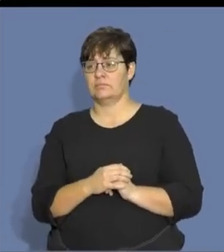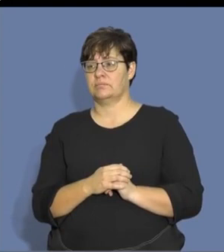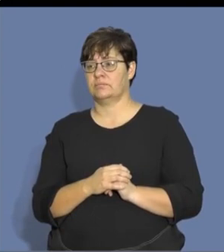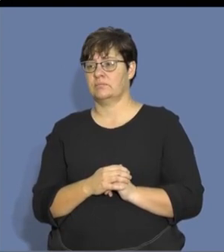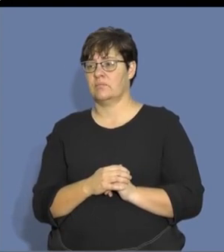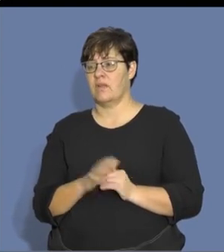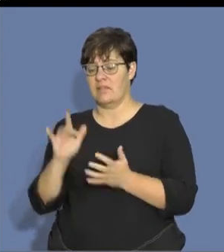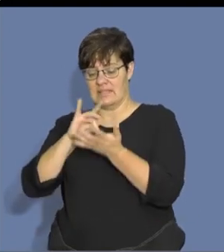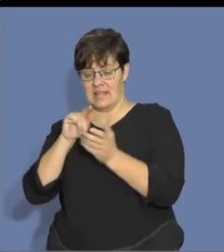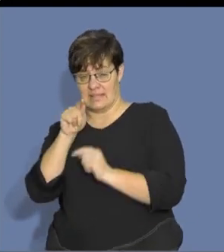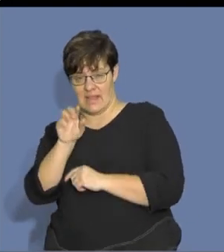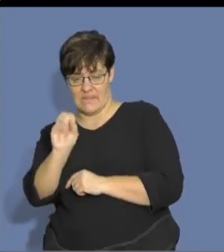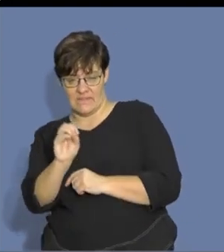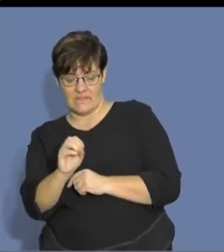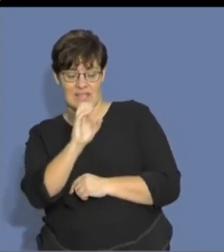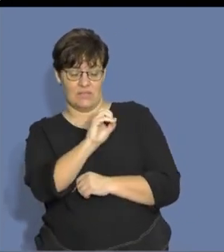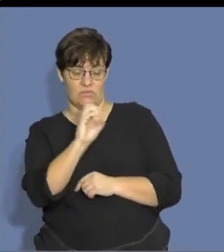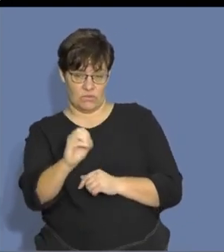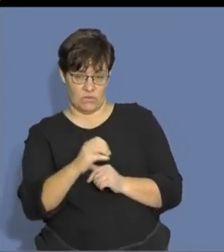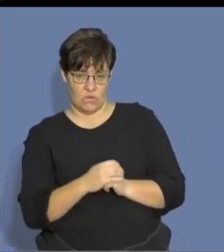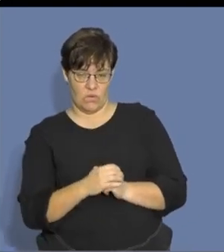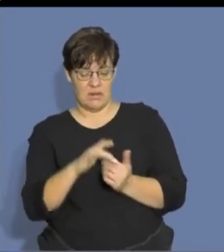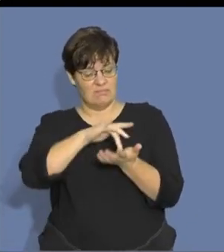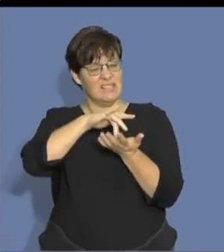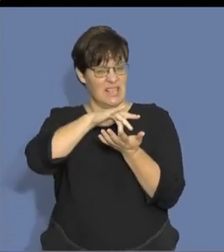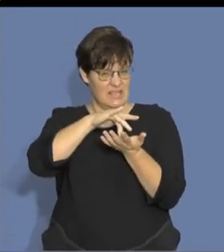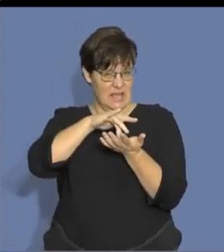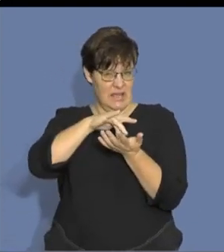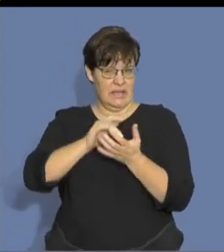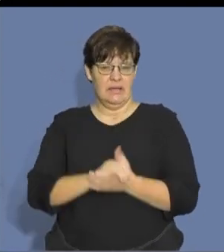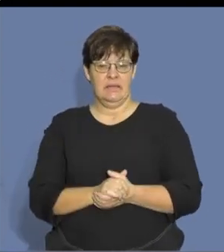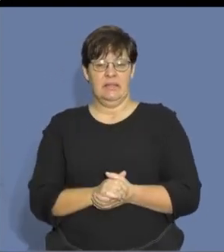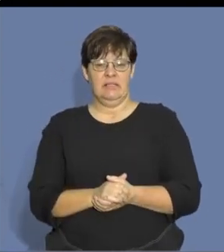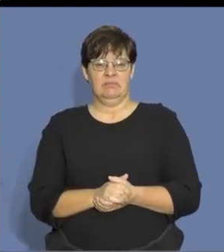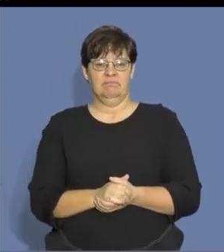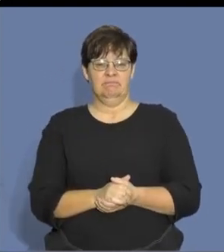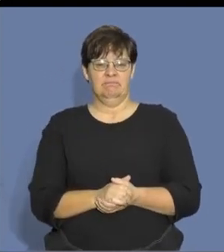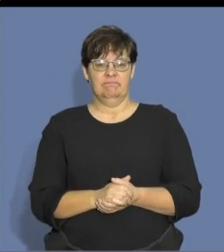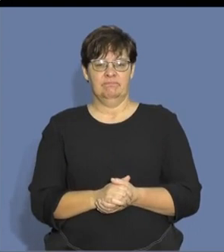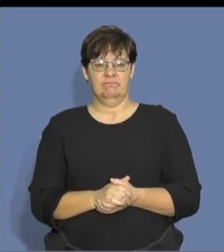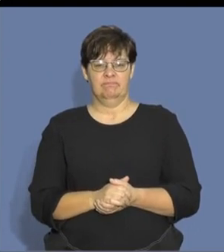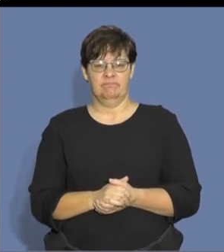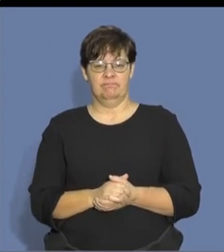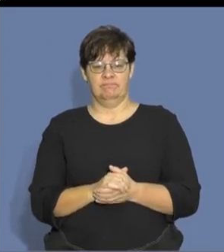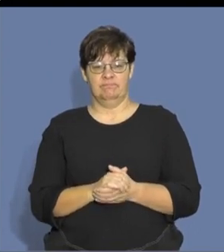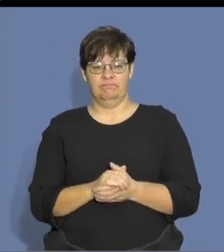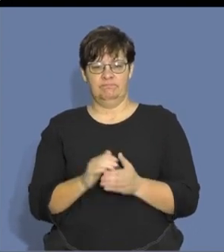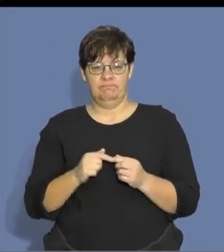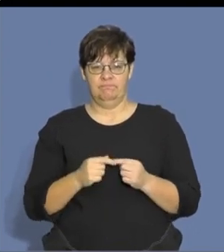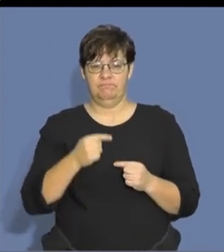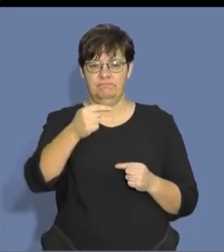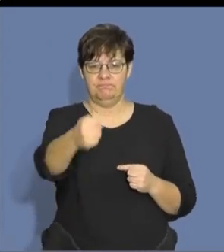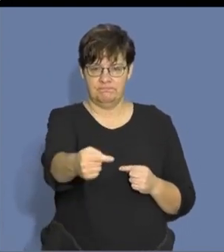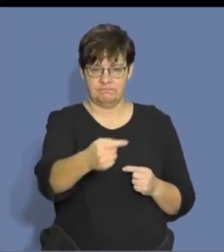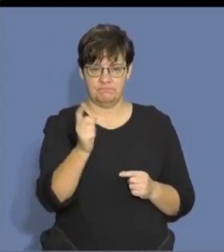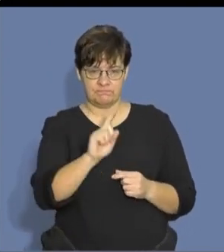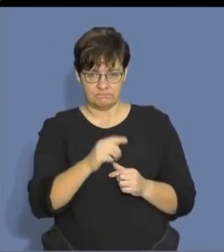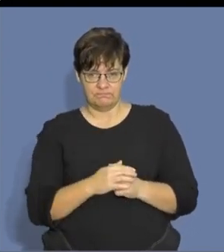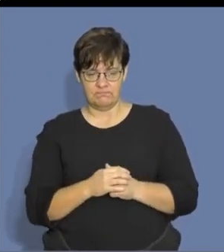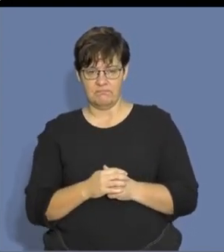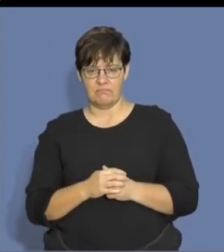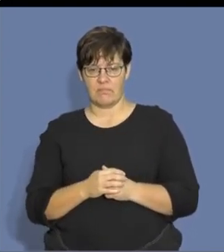the center, 0 and 0. That's the origin. That's the center of my circle. And the distance formula was this. It was